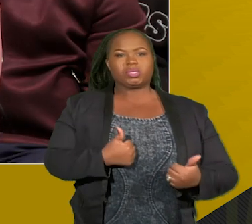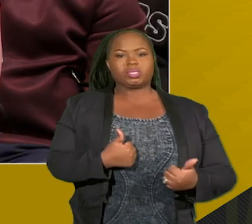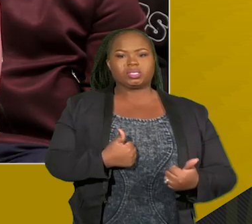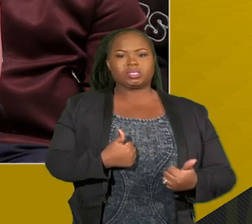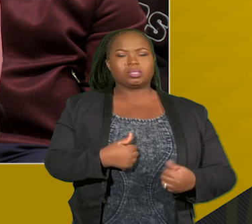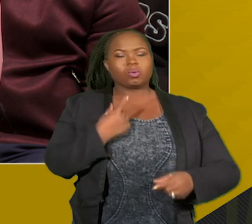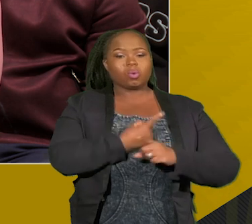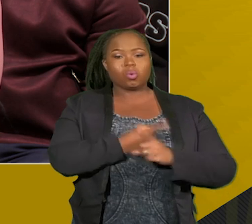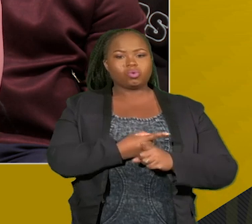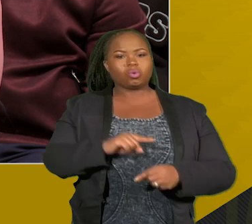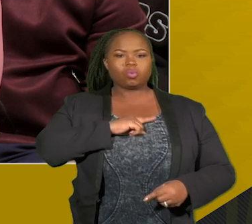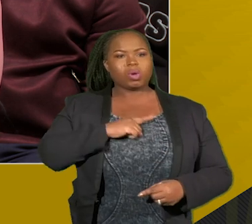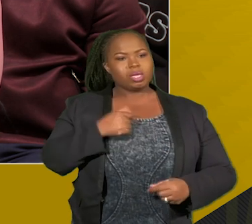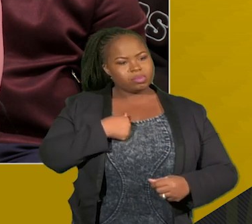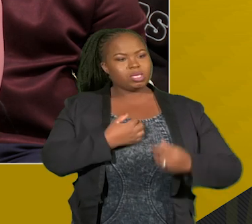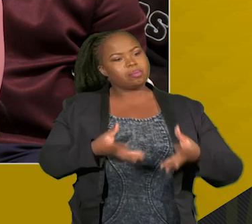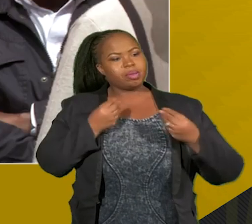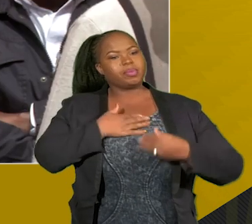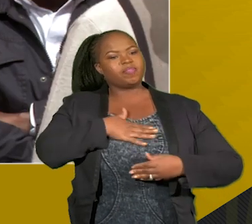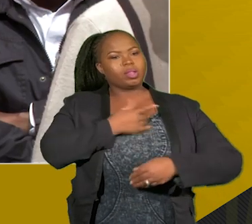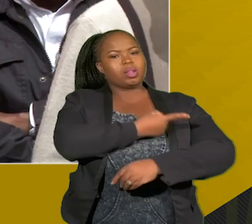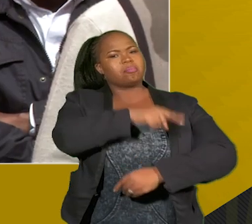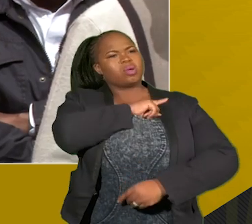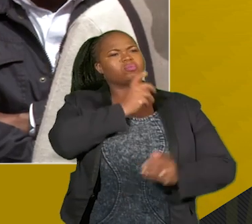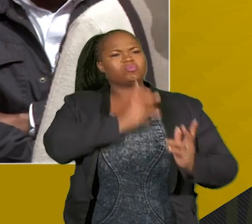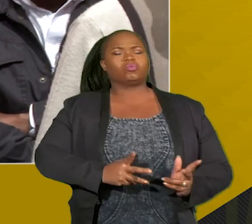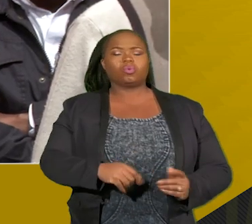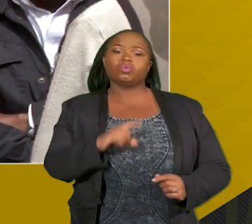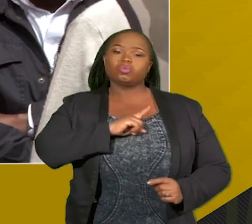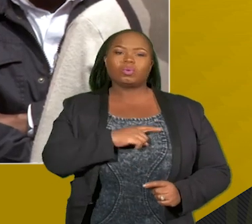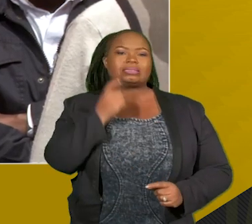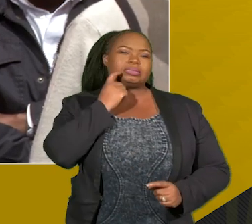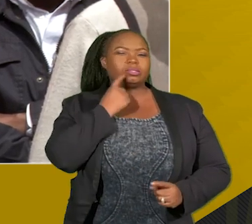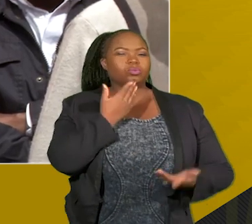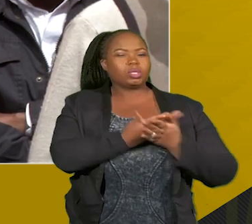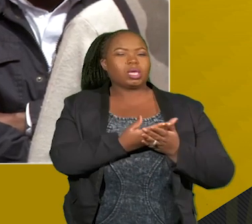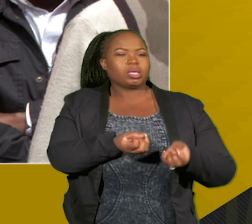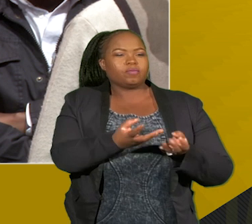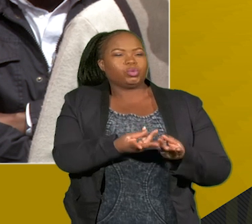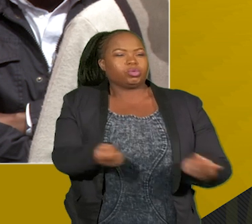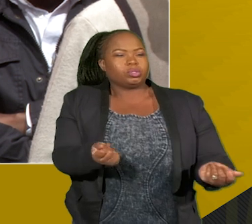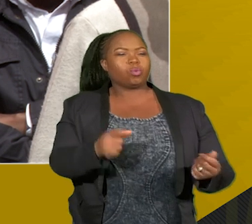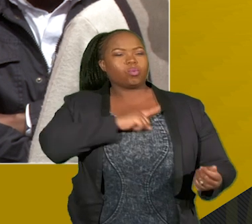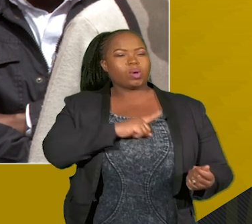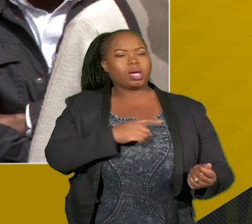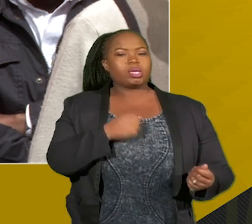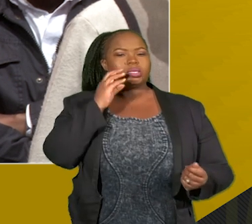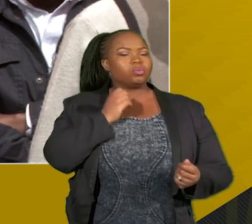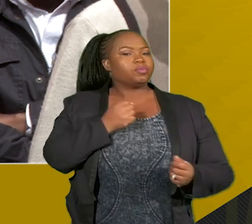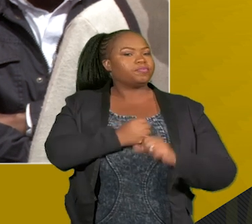fled out. And eventually, that's how I regained my power. Mm. And normally, it's easy to have a solution to a situation that you have never been in